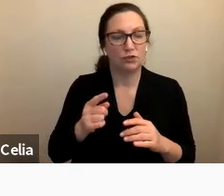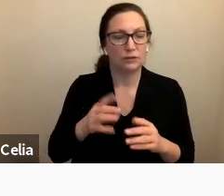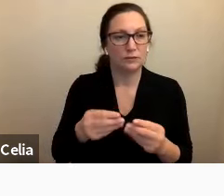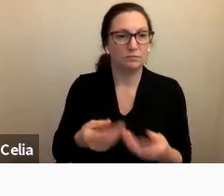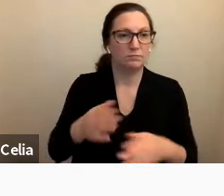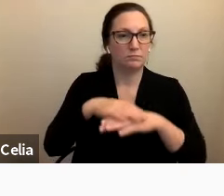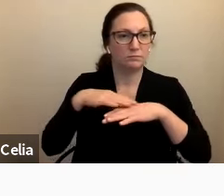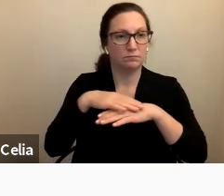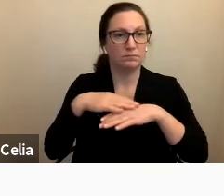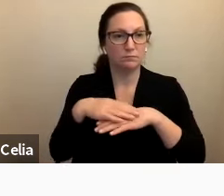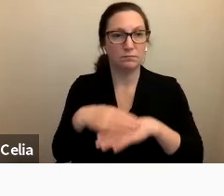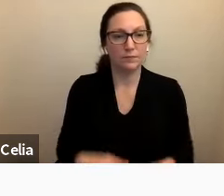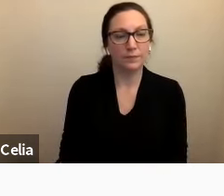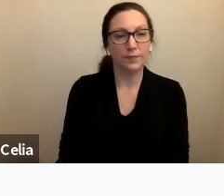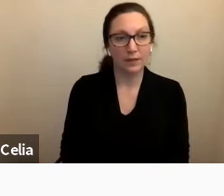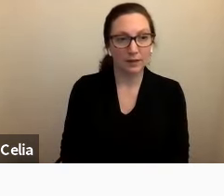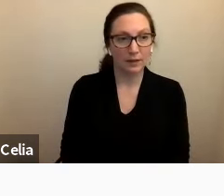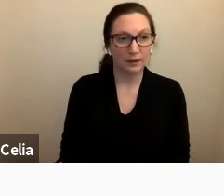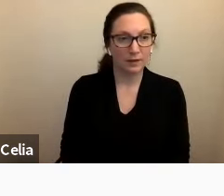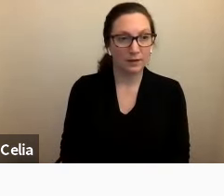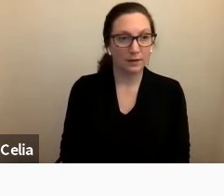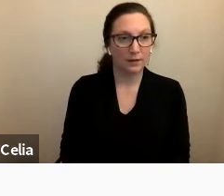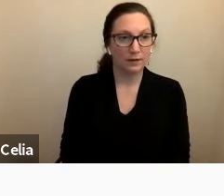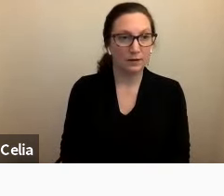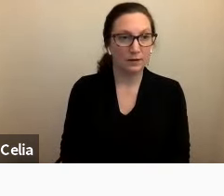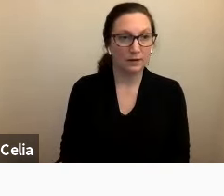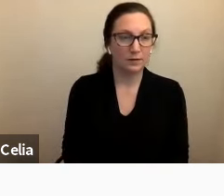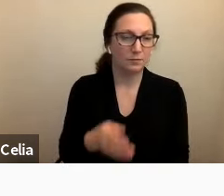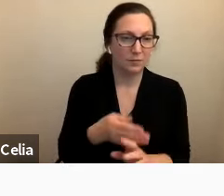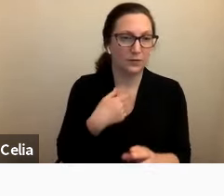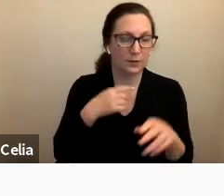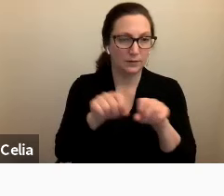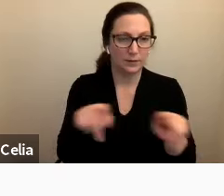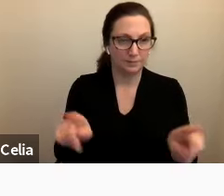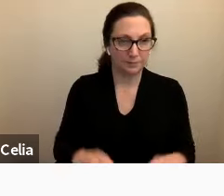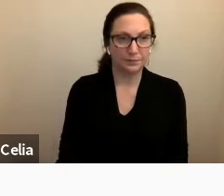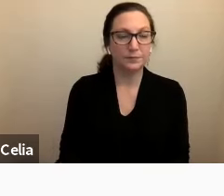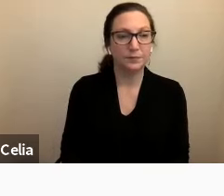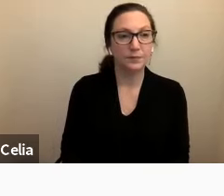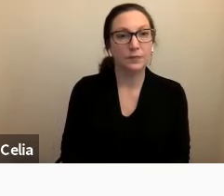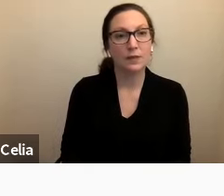opportunity to give you sort of an orientation before just sending the link to you.